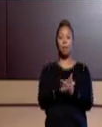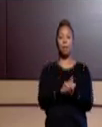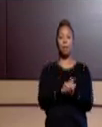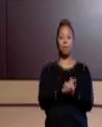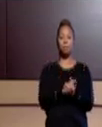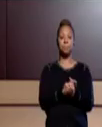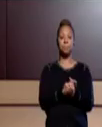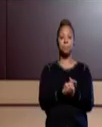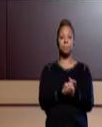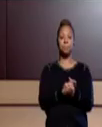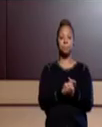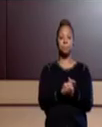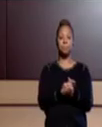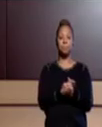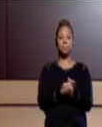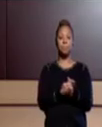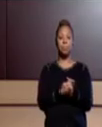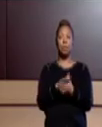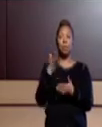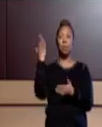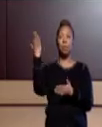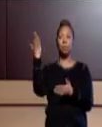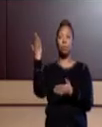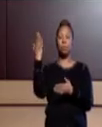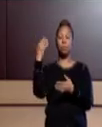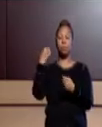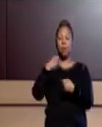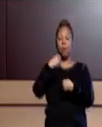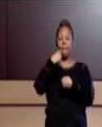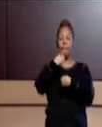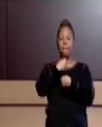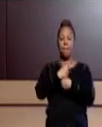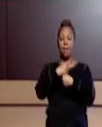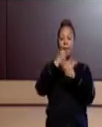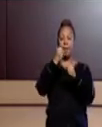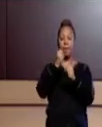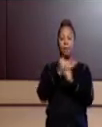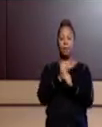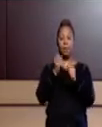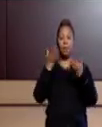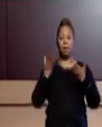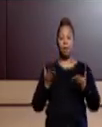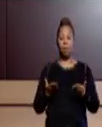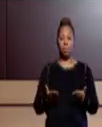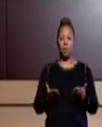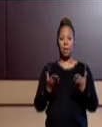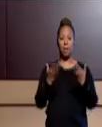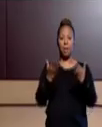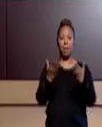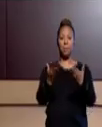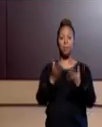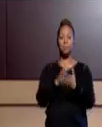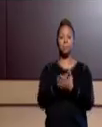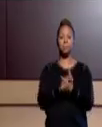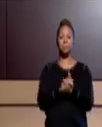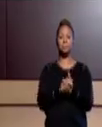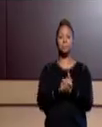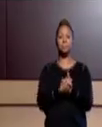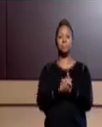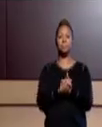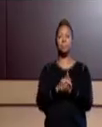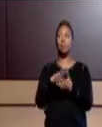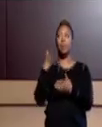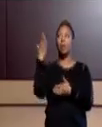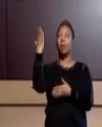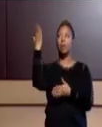way. Yes, you did, God. We believe who you are. You yes, God. Made a way. We believe your